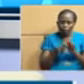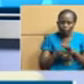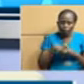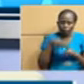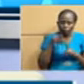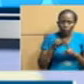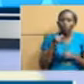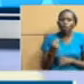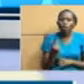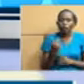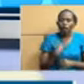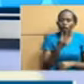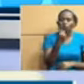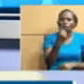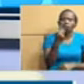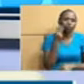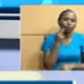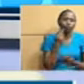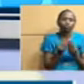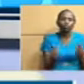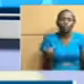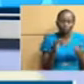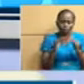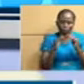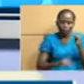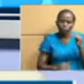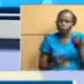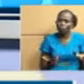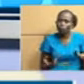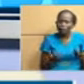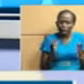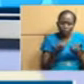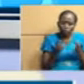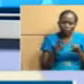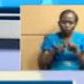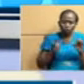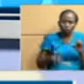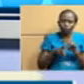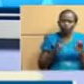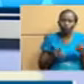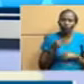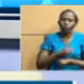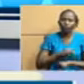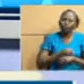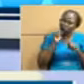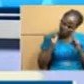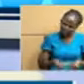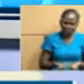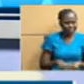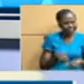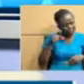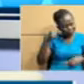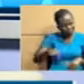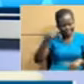time, you have 1 million children. If they are below that, then how many have dropped off? So we need to invest in